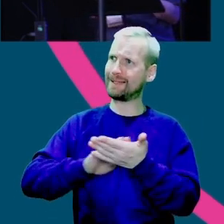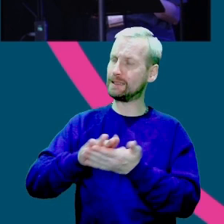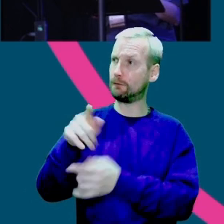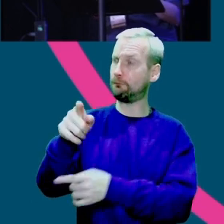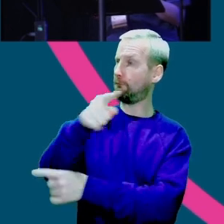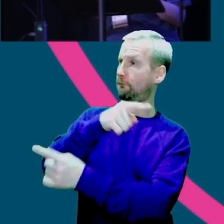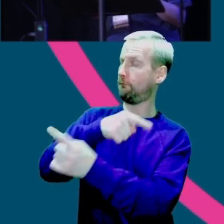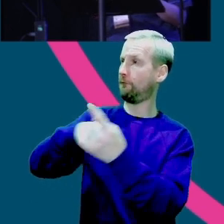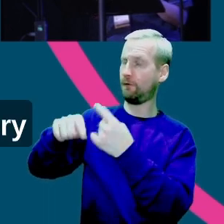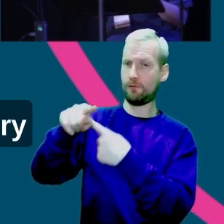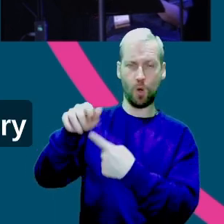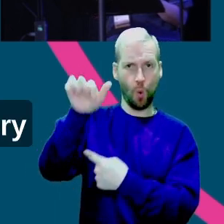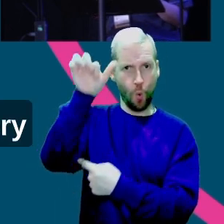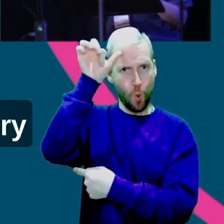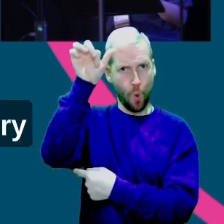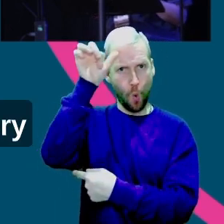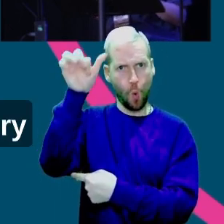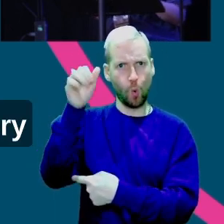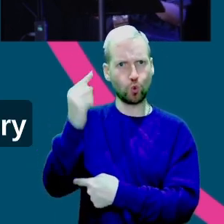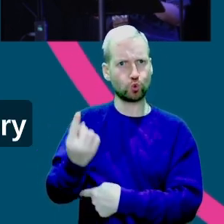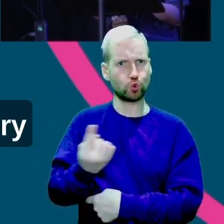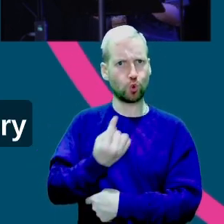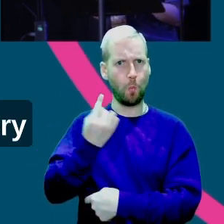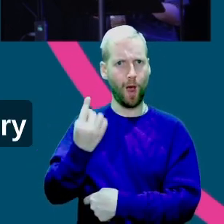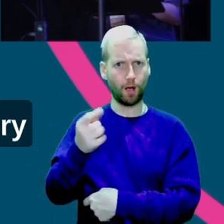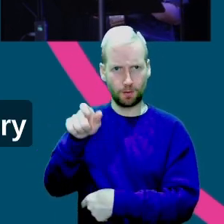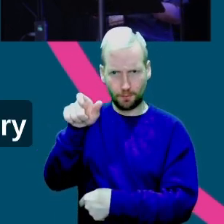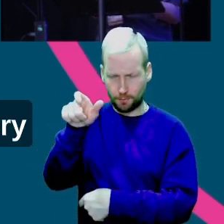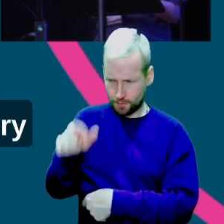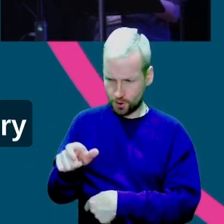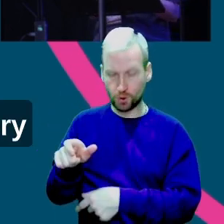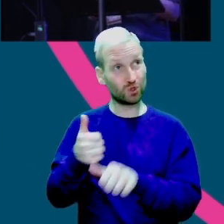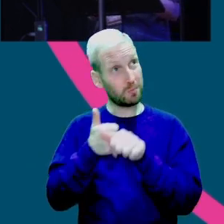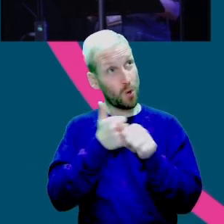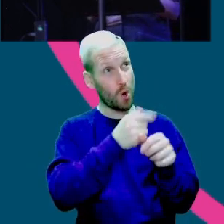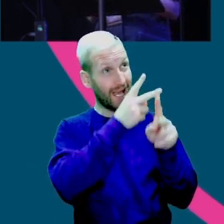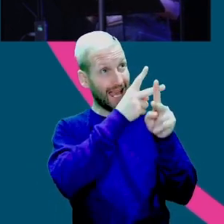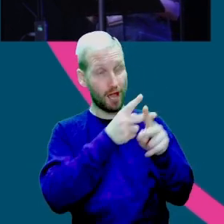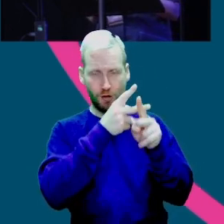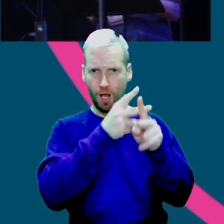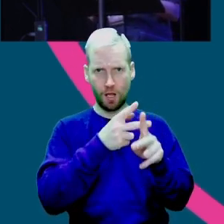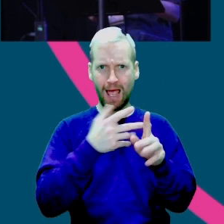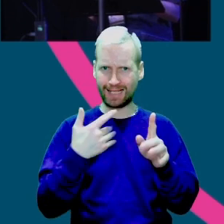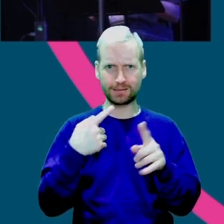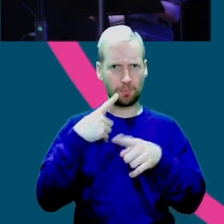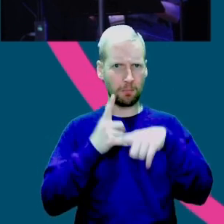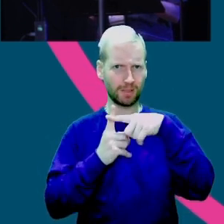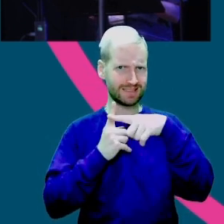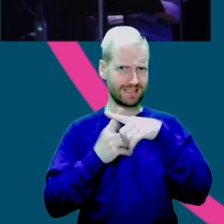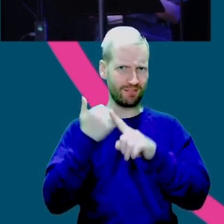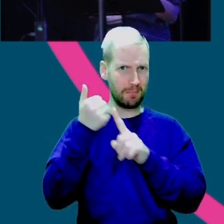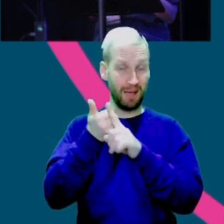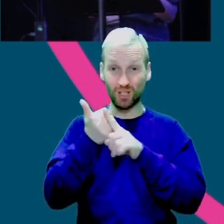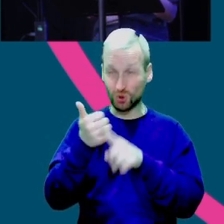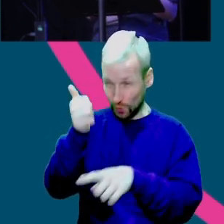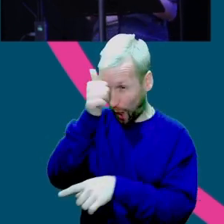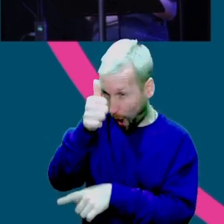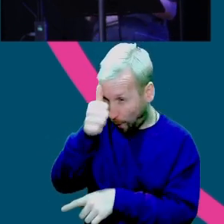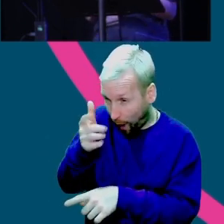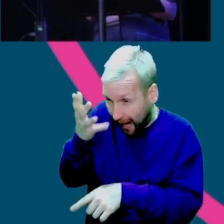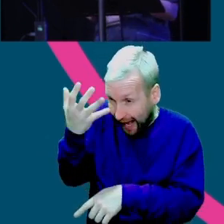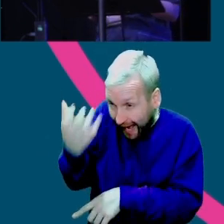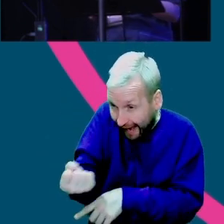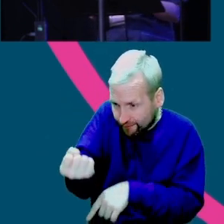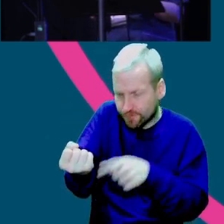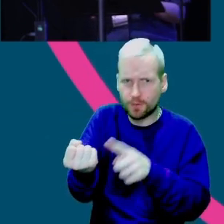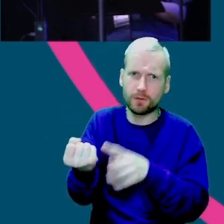them and knowing there was a healthcare professional dedicated to that was very positive and had an impact in itself. Referrals can be made